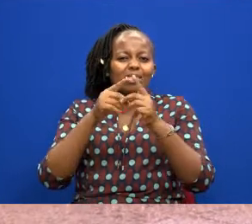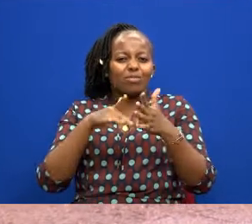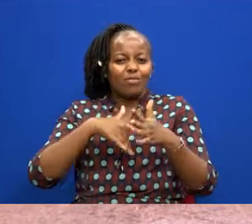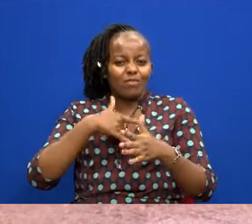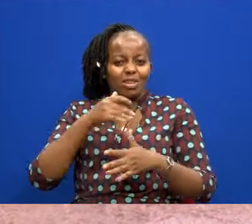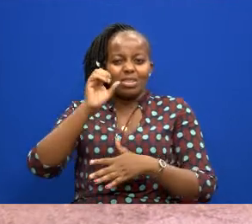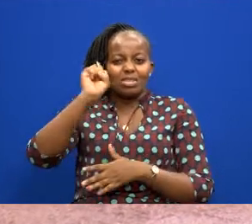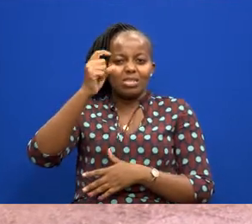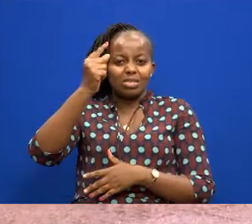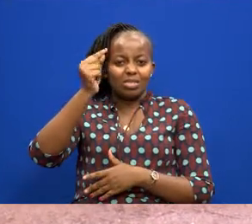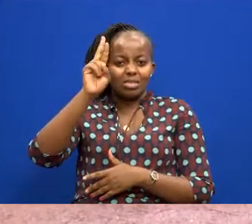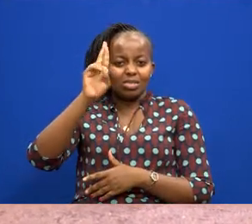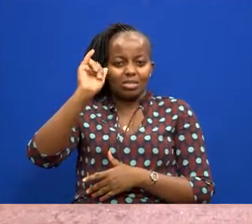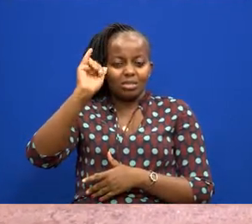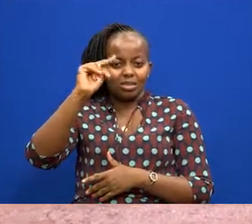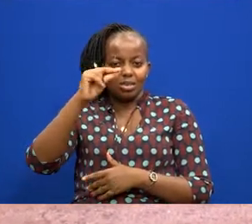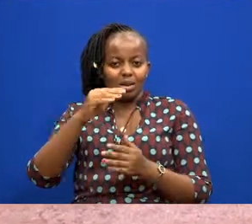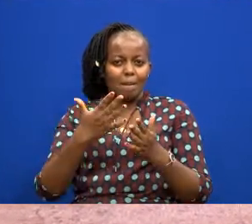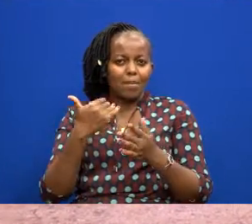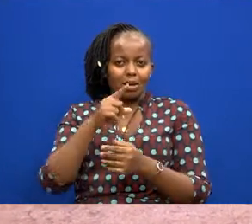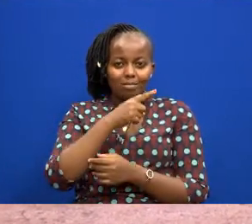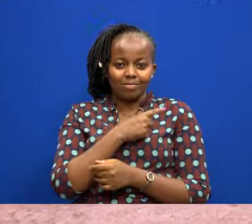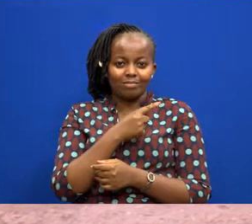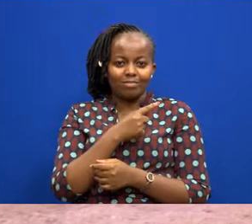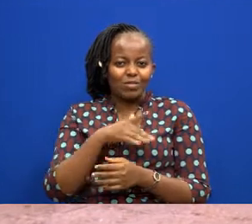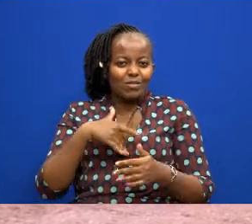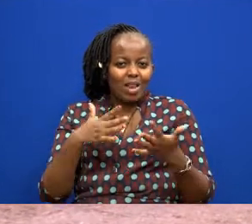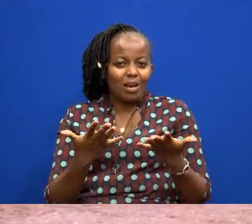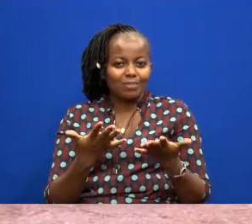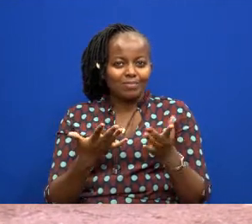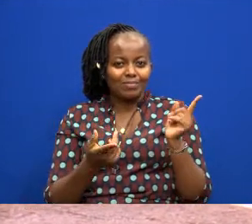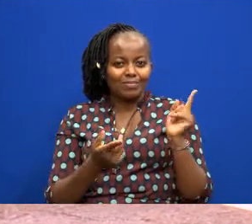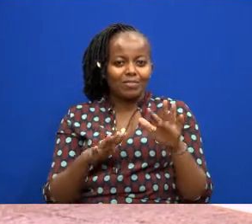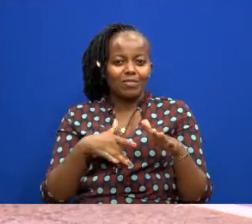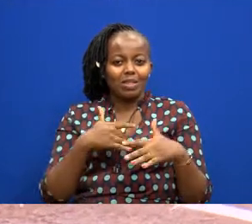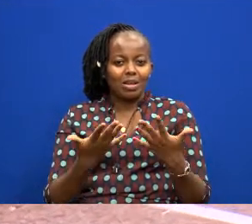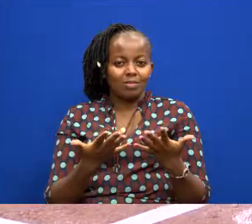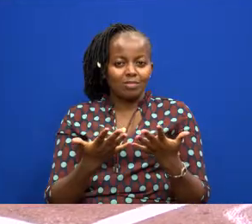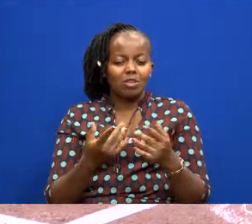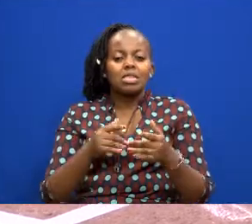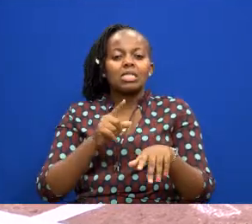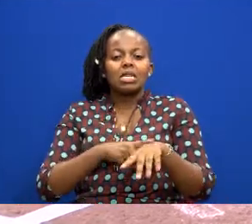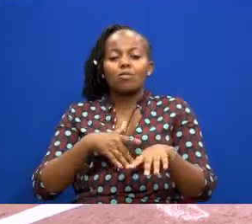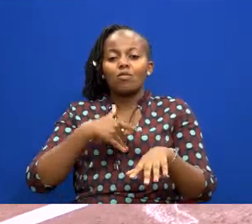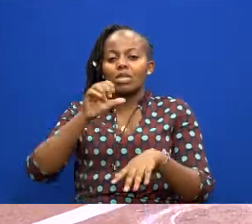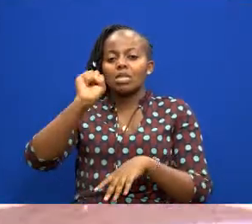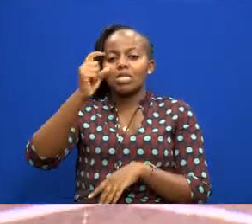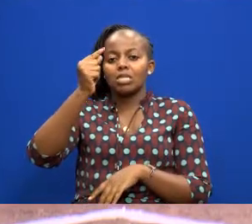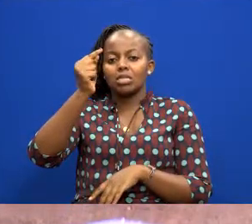Yeah. Unasikia ka strain hapa nyuma? Ukifeel ka strain hapo hivi nyuma, inuka